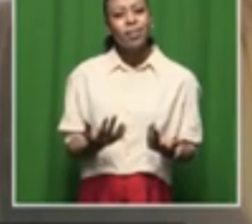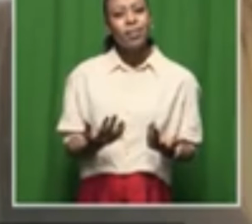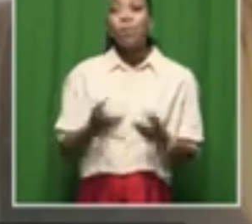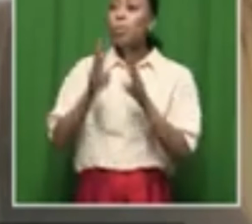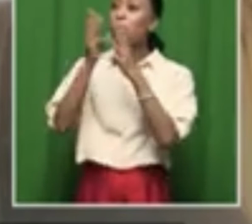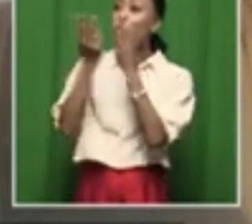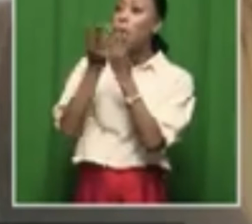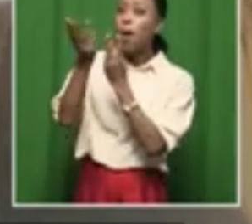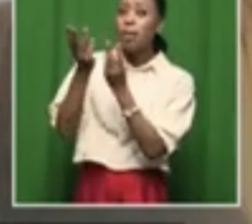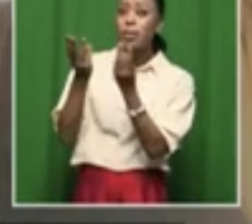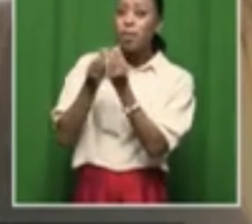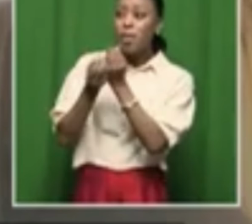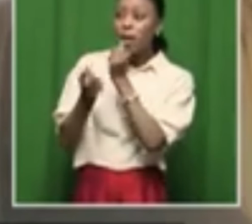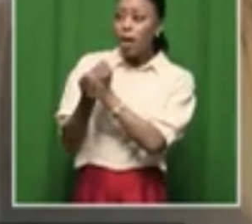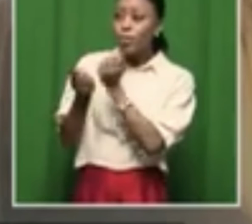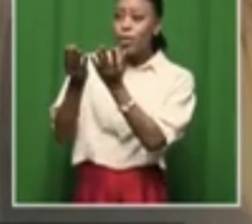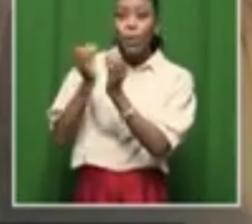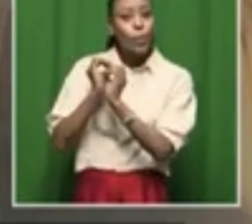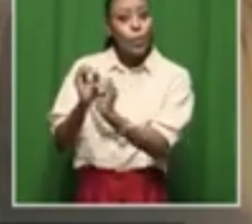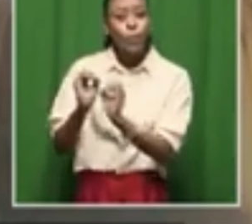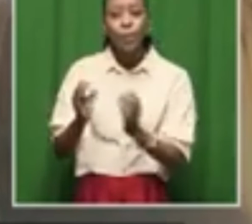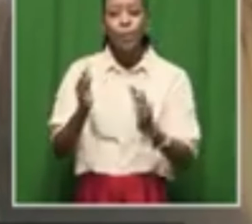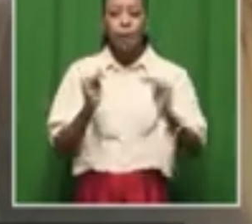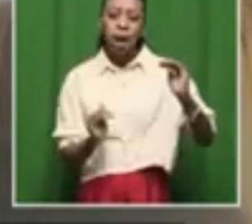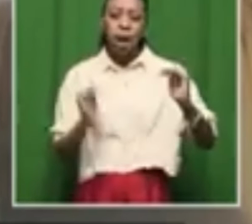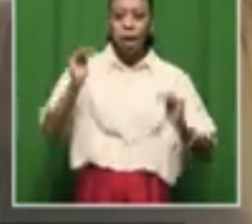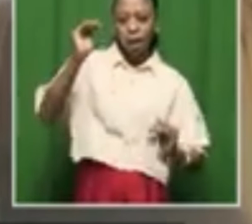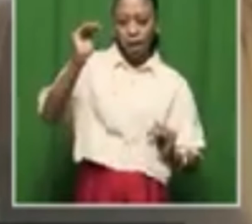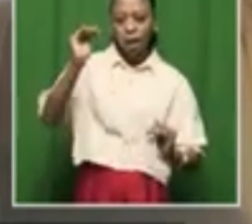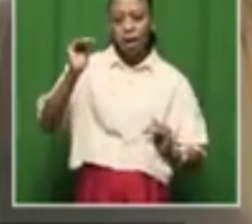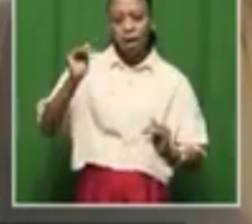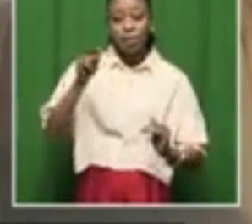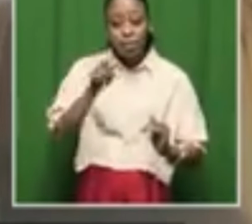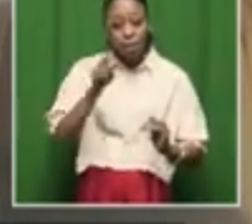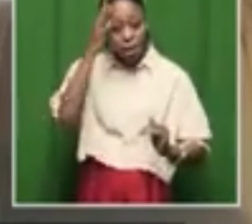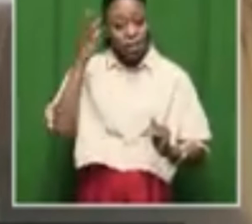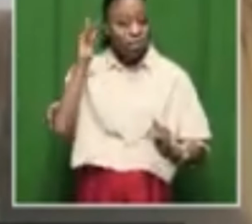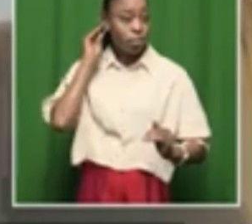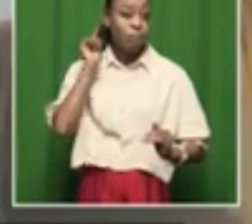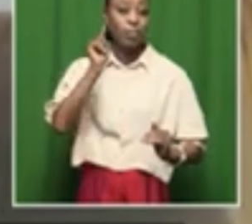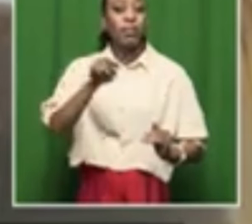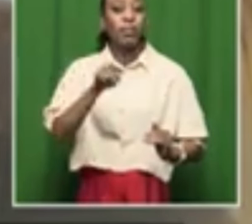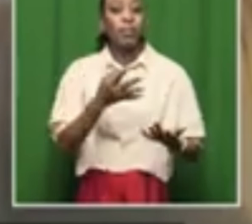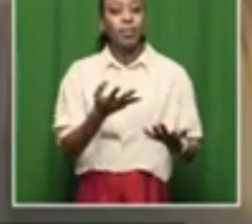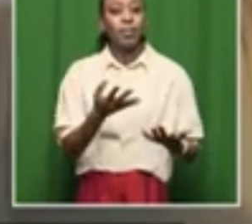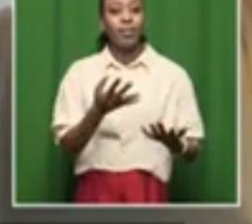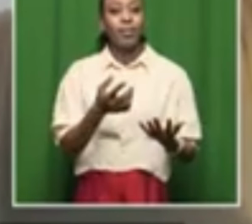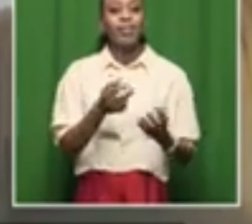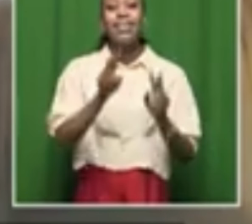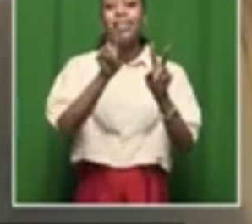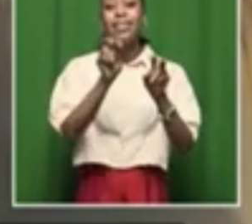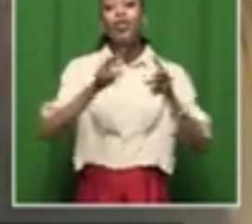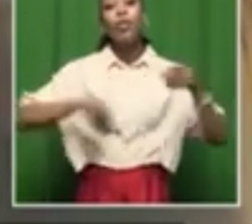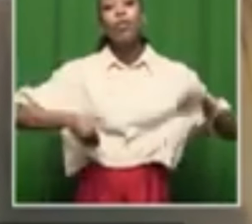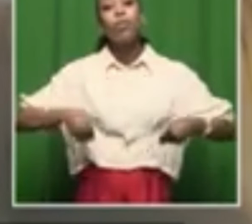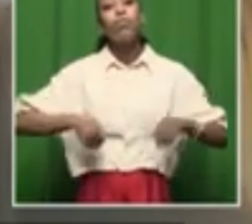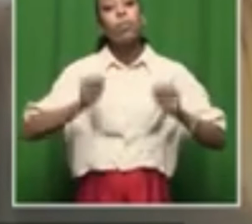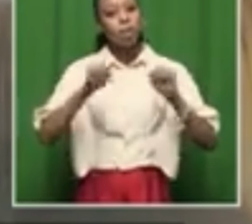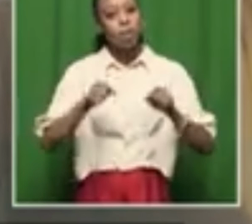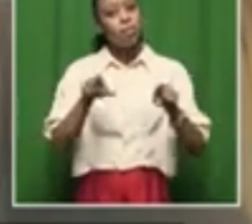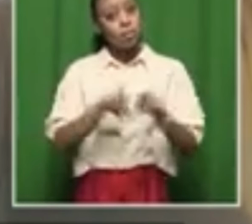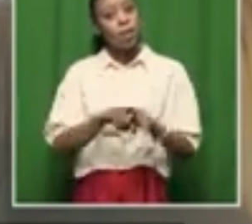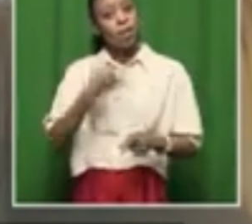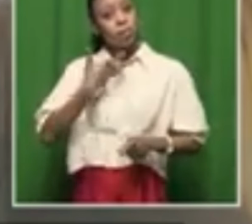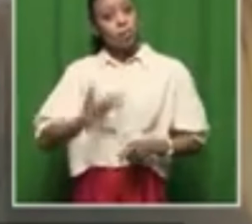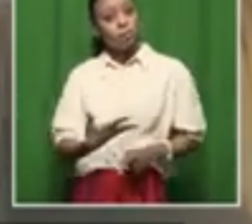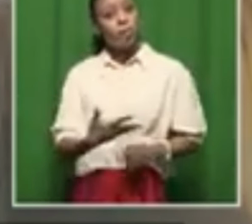do we find that state of affairs, that gross inequality. That must be taken into consideration. The issue of corruption, I'm one of the